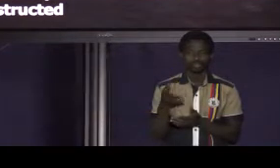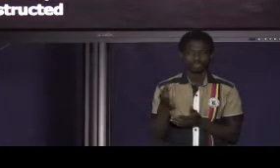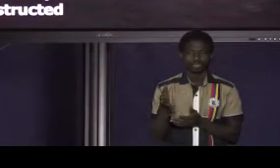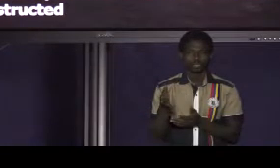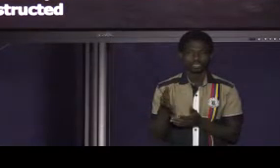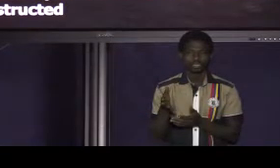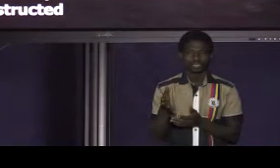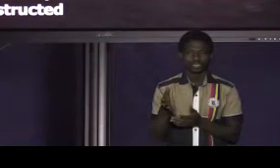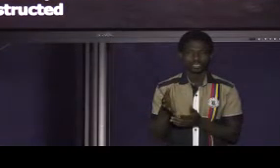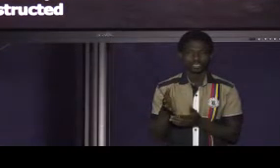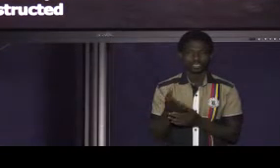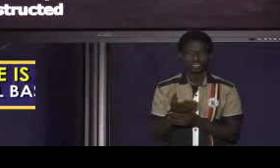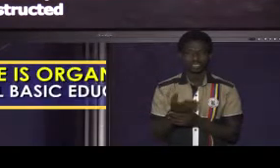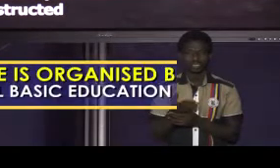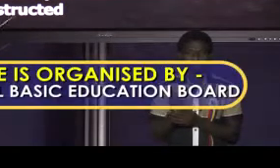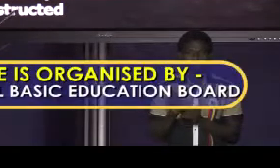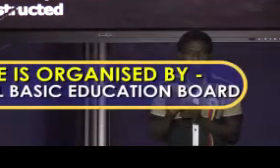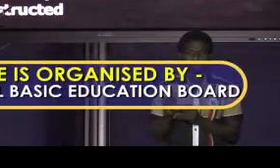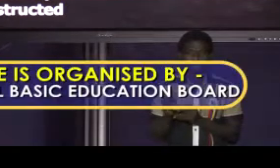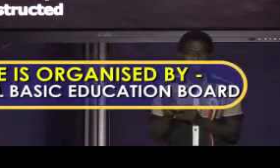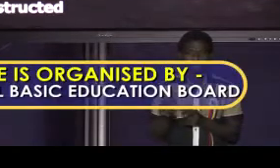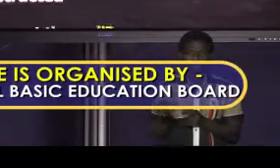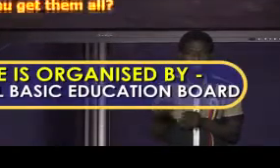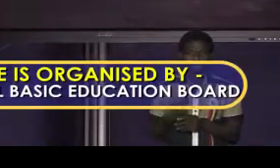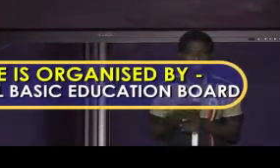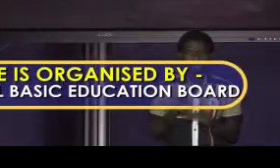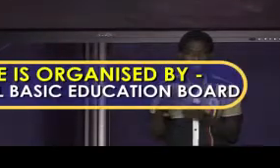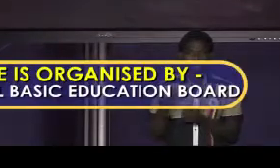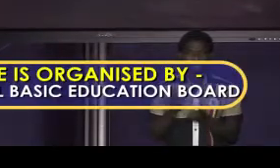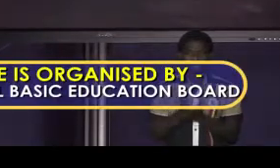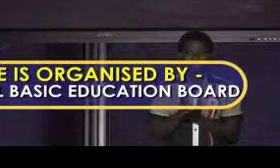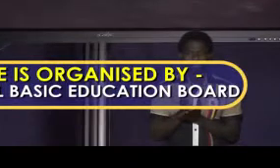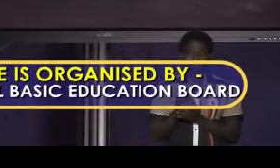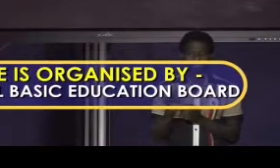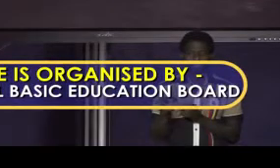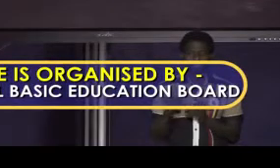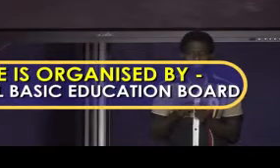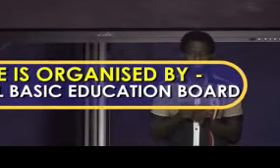accordingly. Okay, so let's do the correction together.